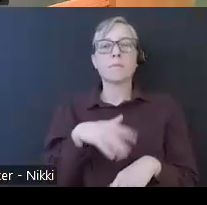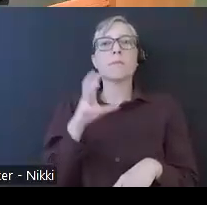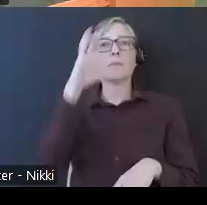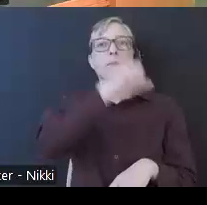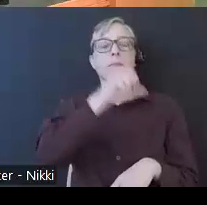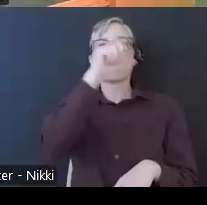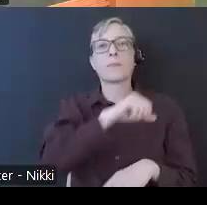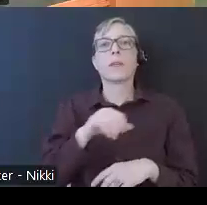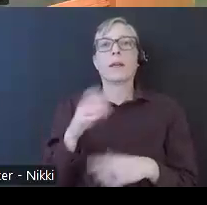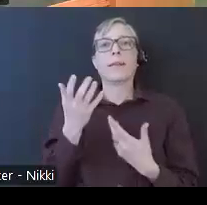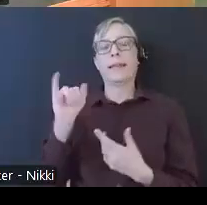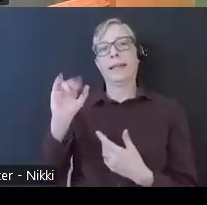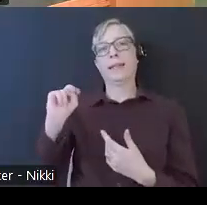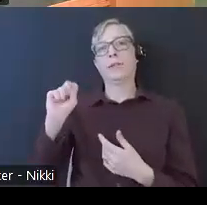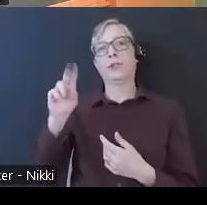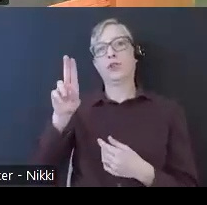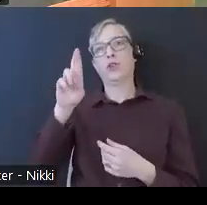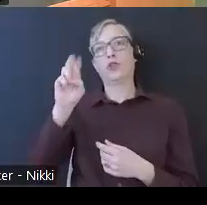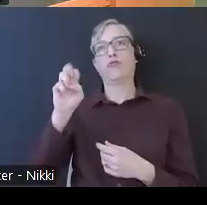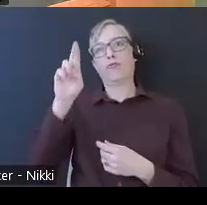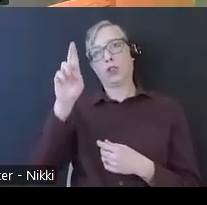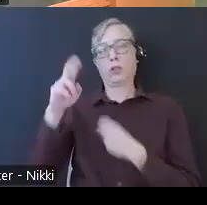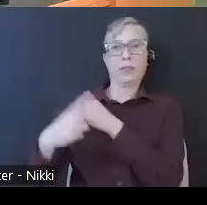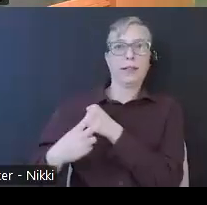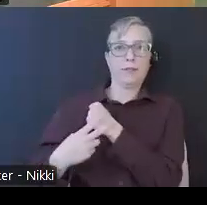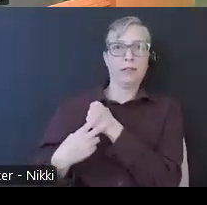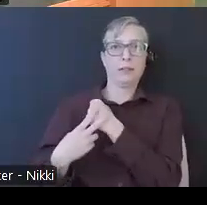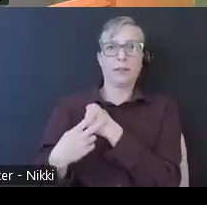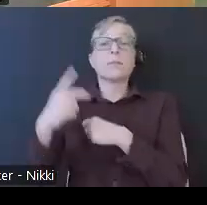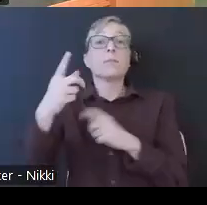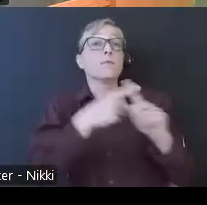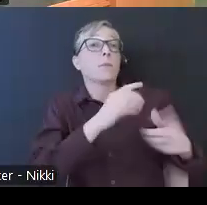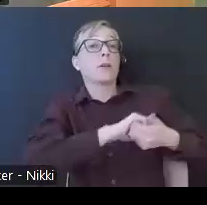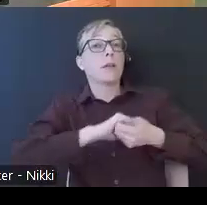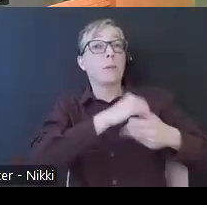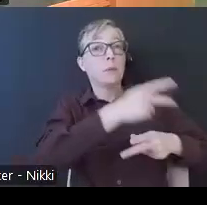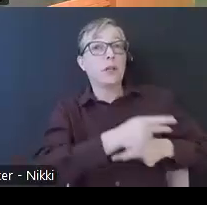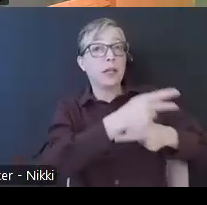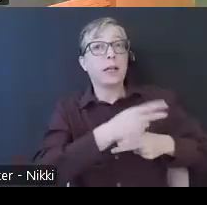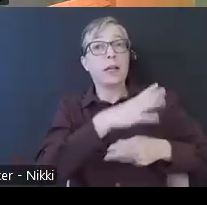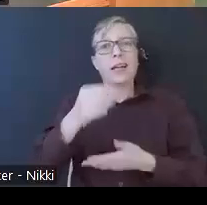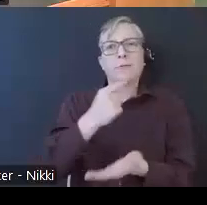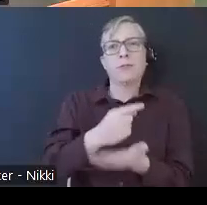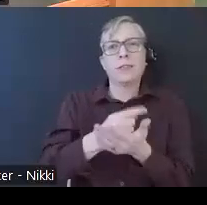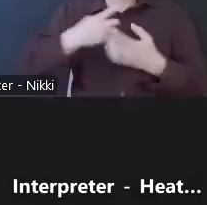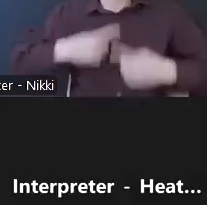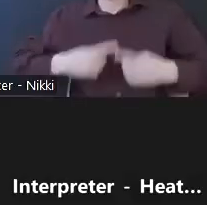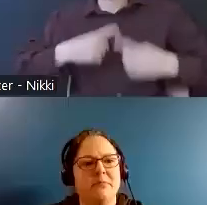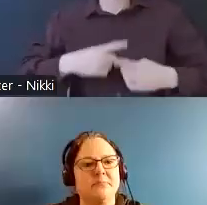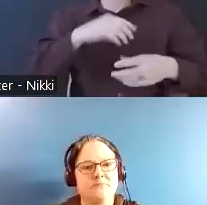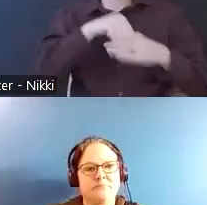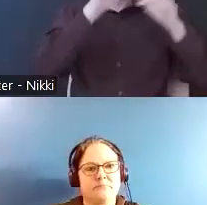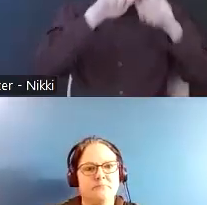at trial-derived evidence of cost savings from collaborative care, treating depression in medically ill populations. So the